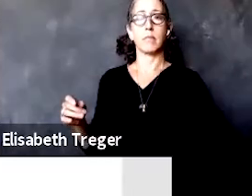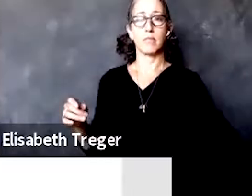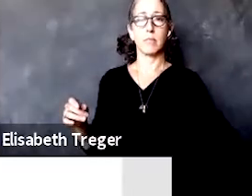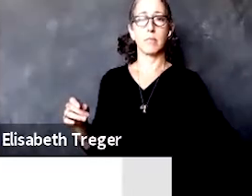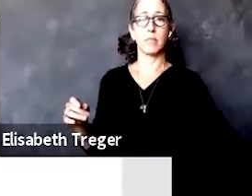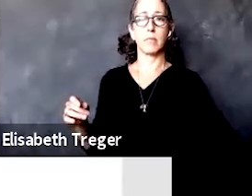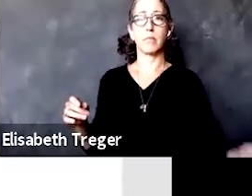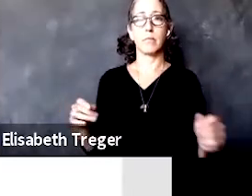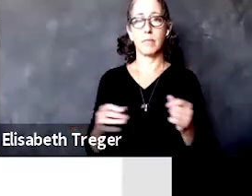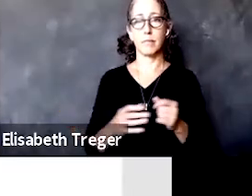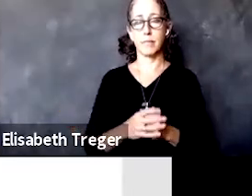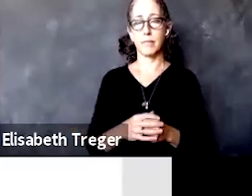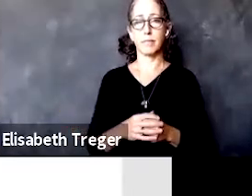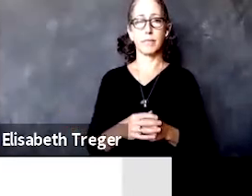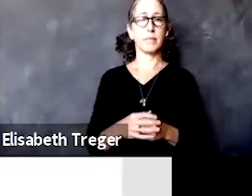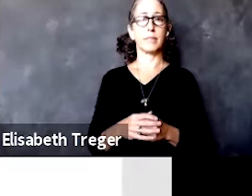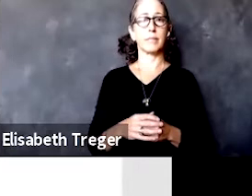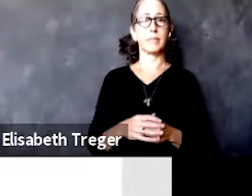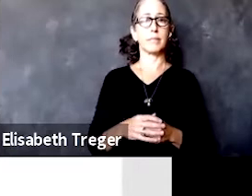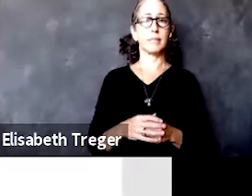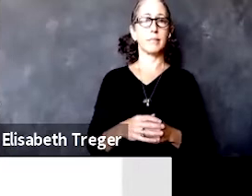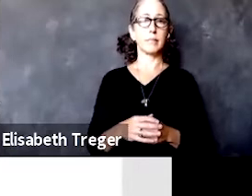your story sharing.